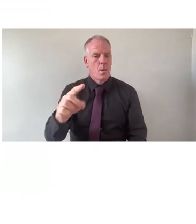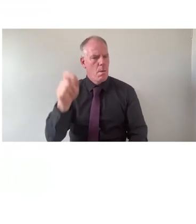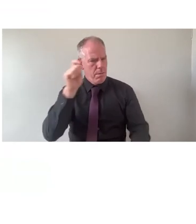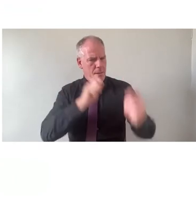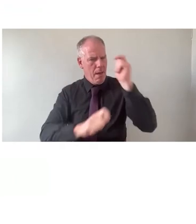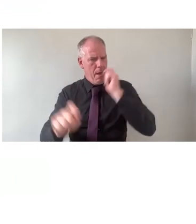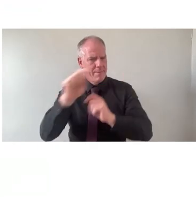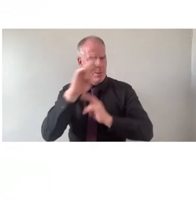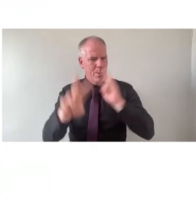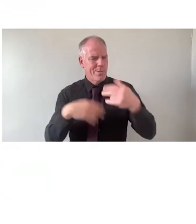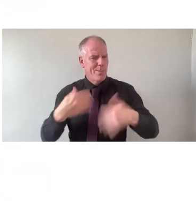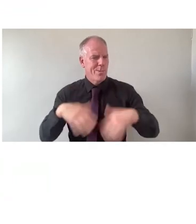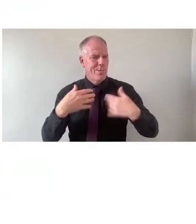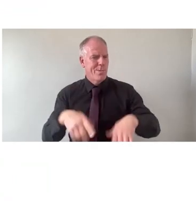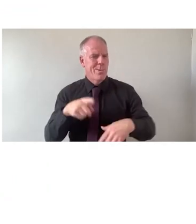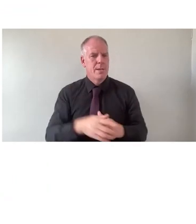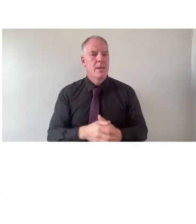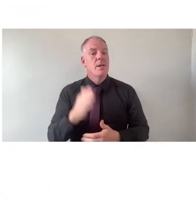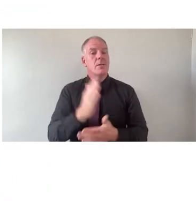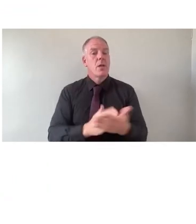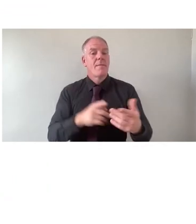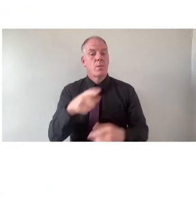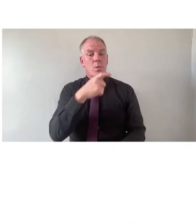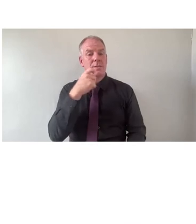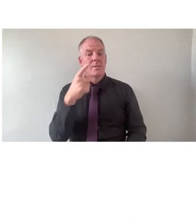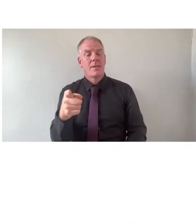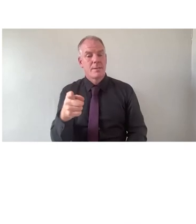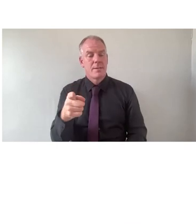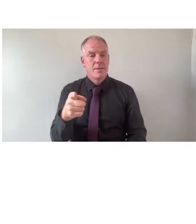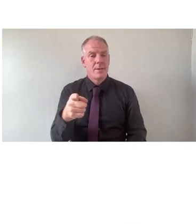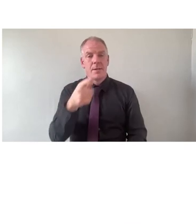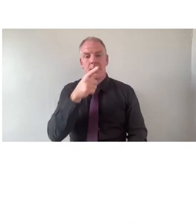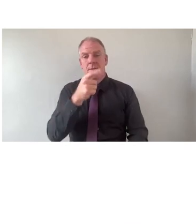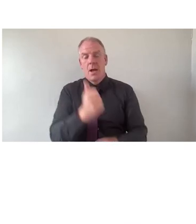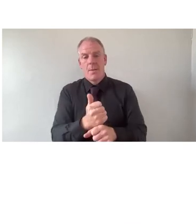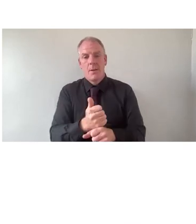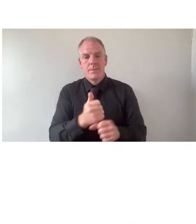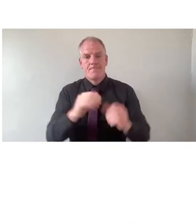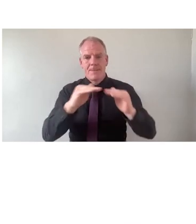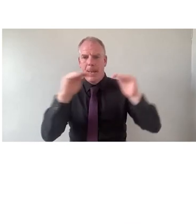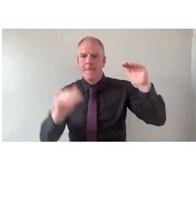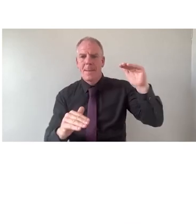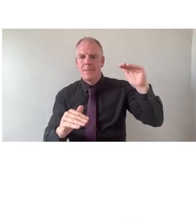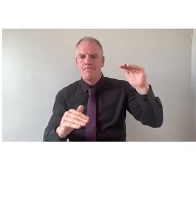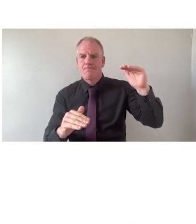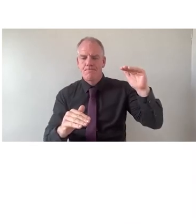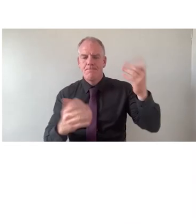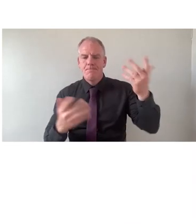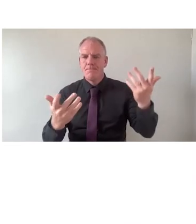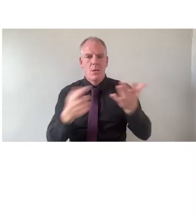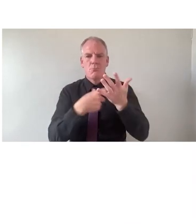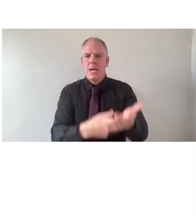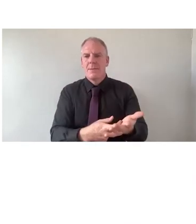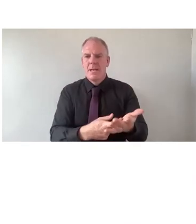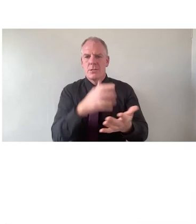thought-provoking question. And I think some of what you've been saying there in terms of the gap between recommendations, such as in